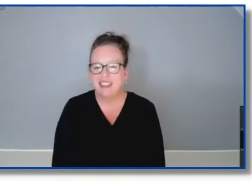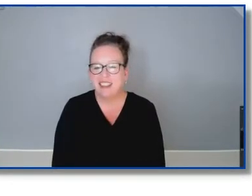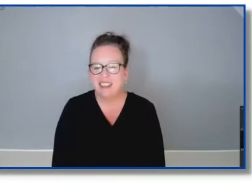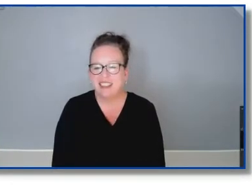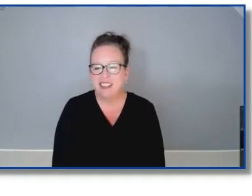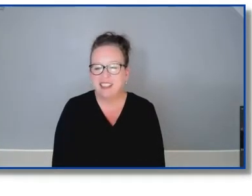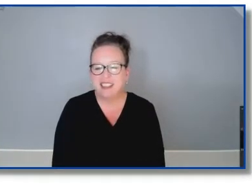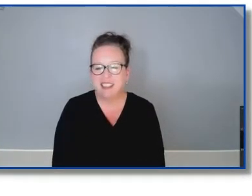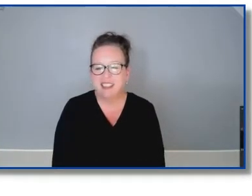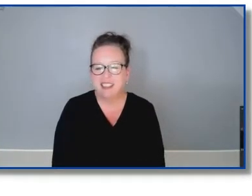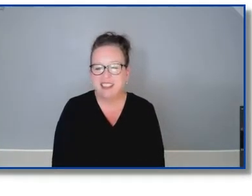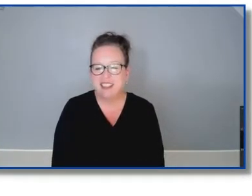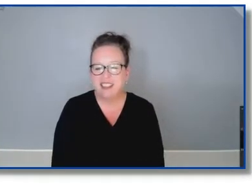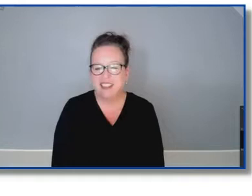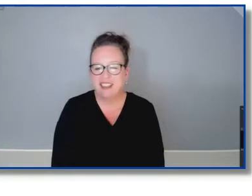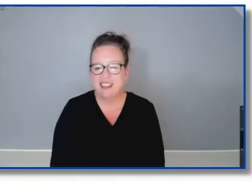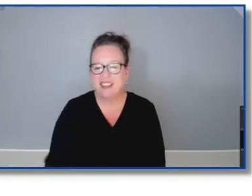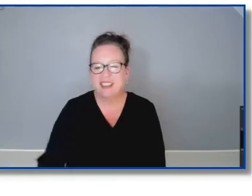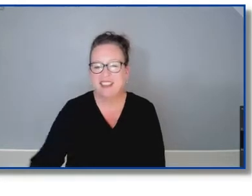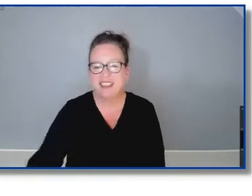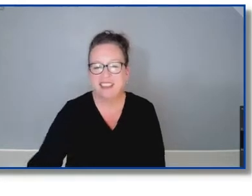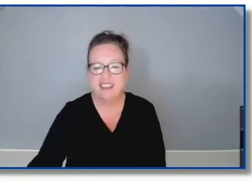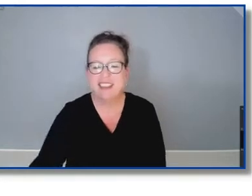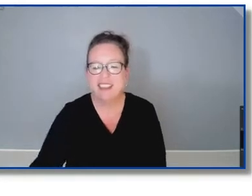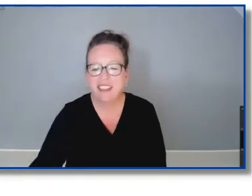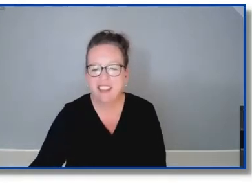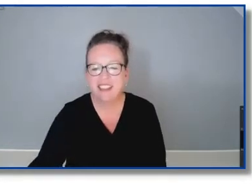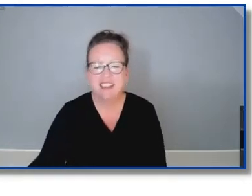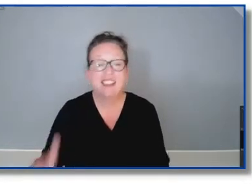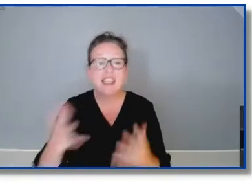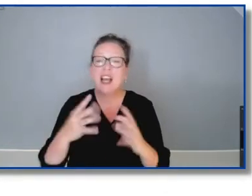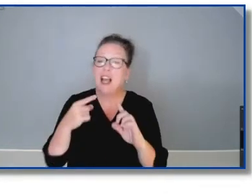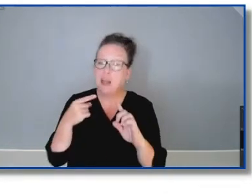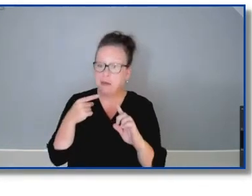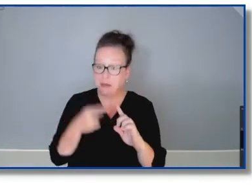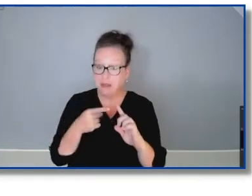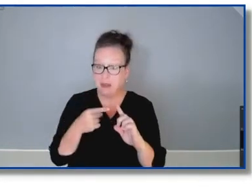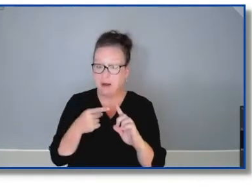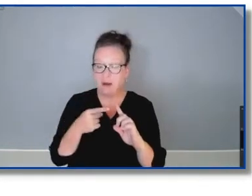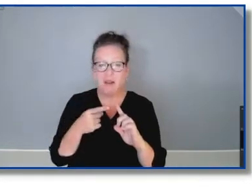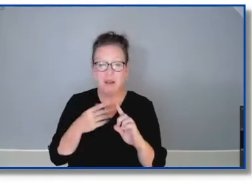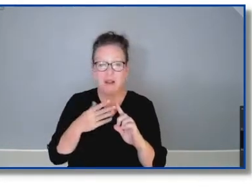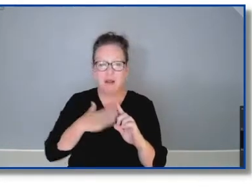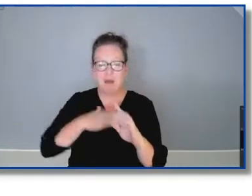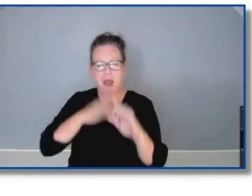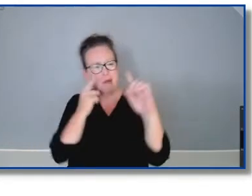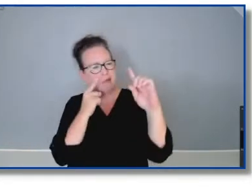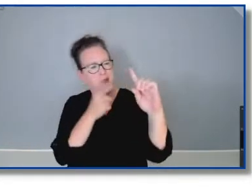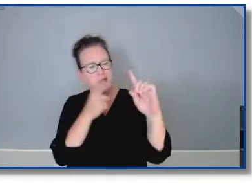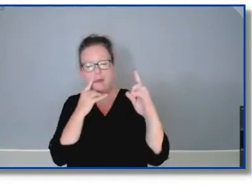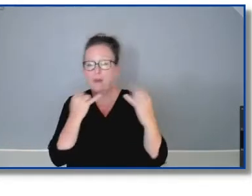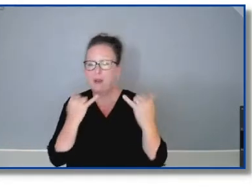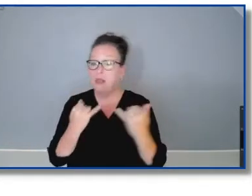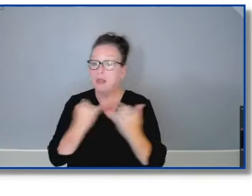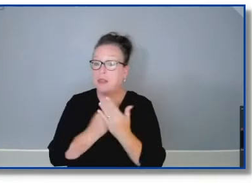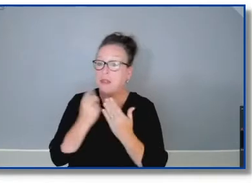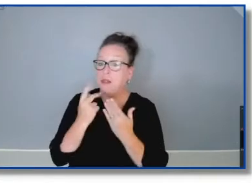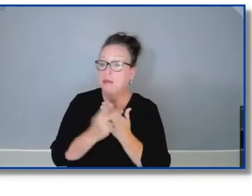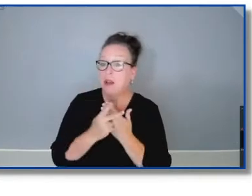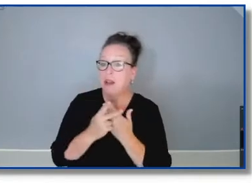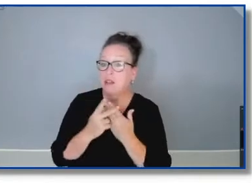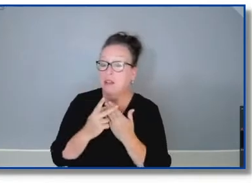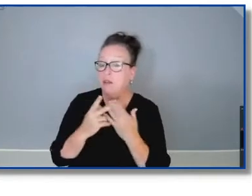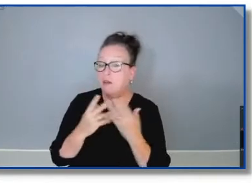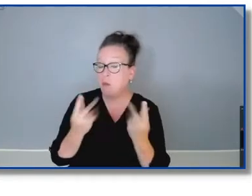I would like to start by saying that my point of departure for my practice and for this project here is the